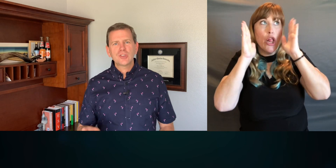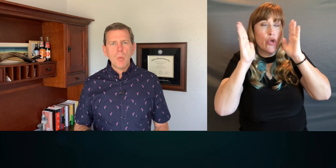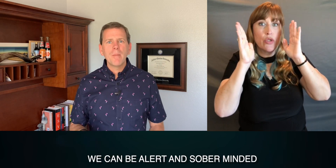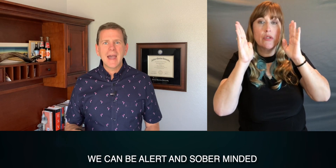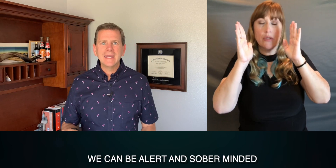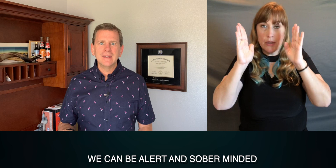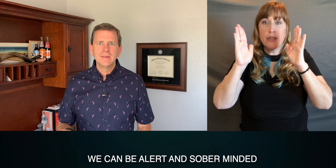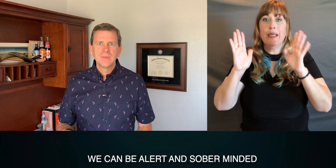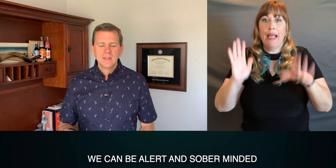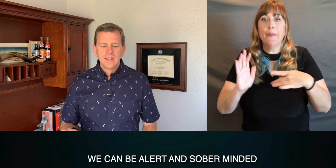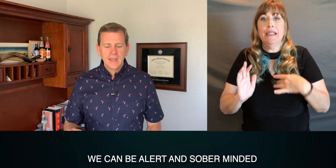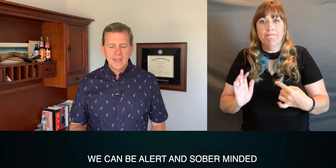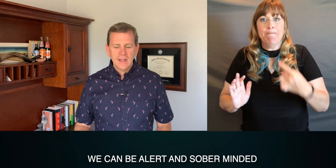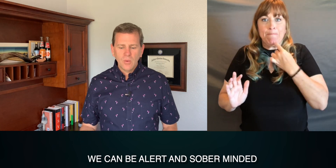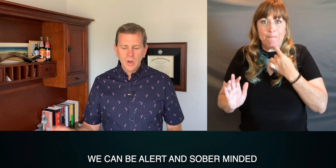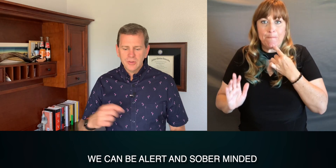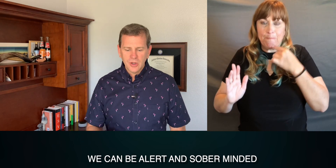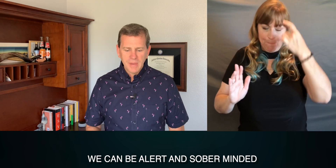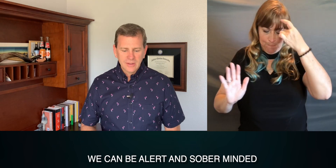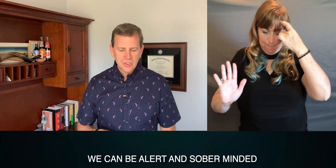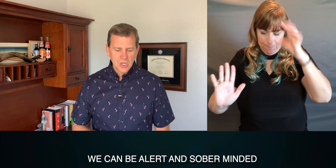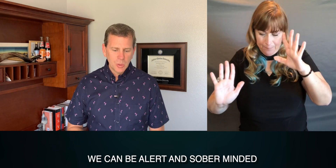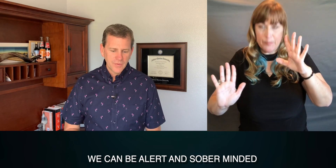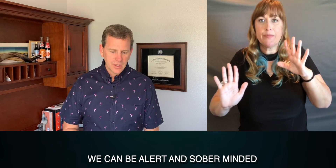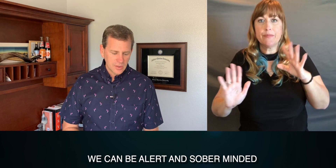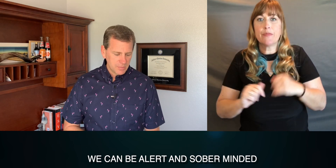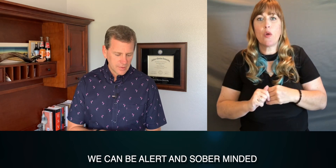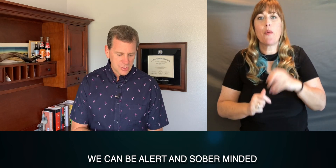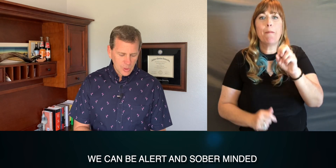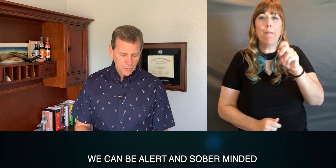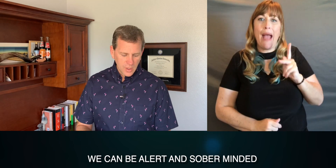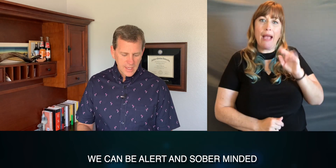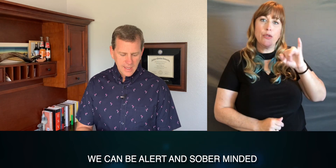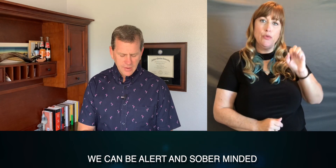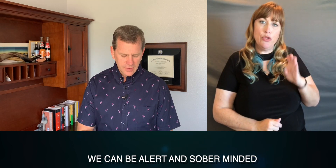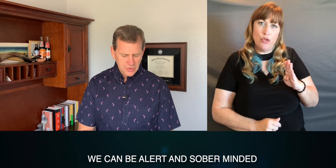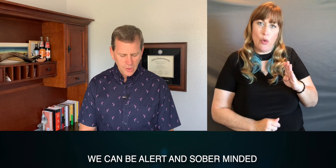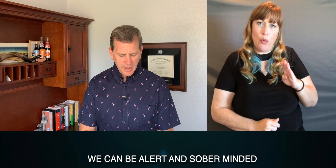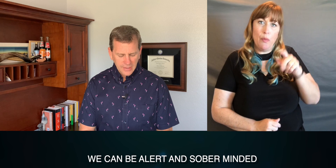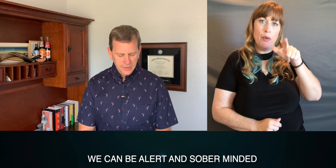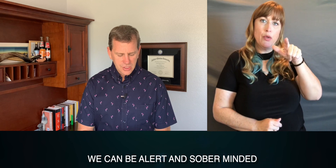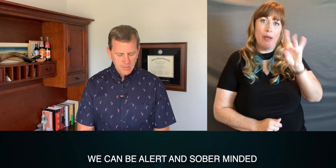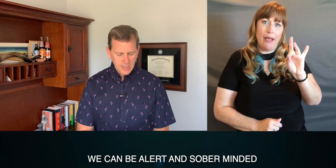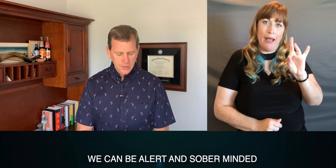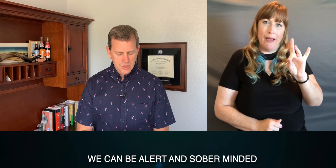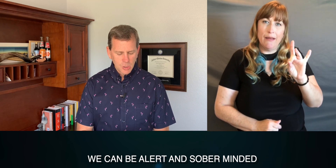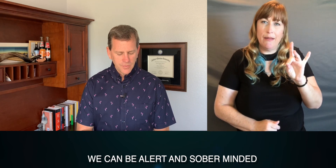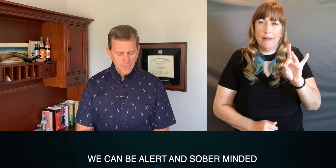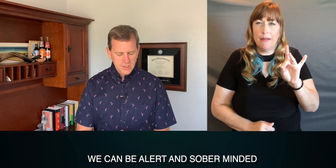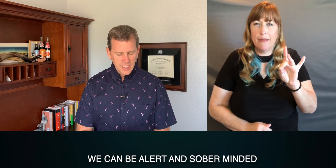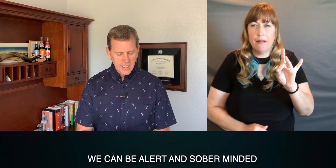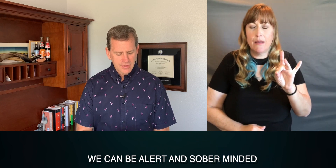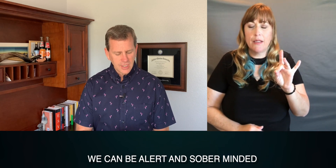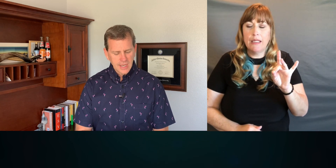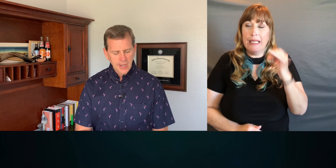be sober-minded. And I want to return back to Job, if I could, because in Job 28, this is an interesting little passage in the book of Job.